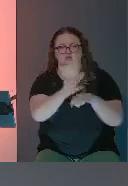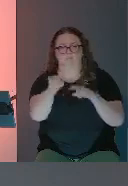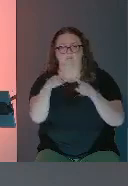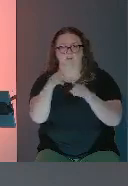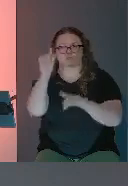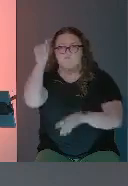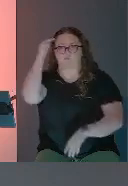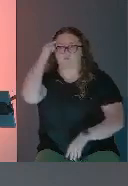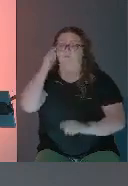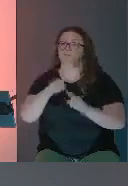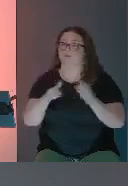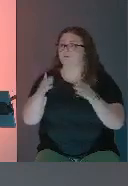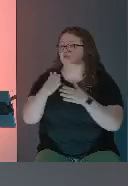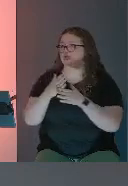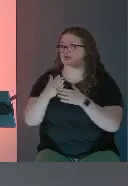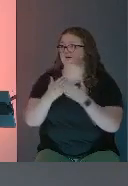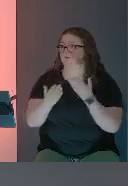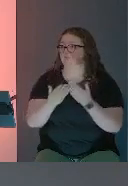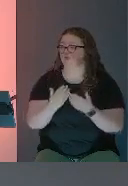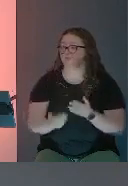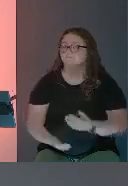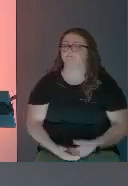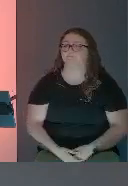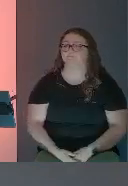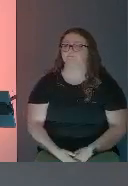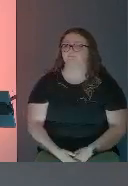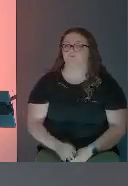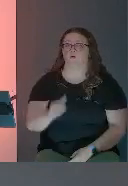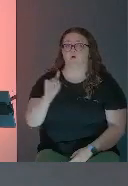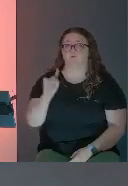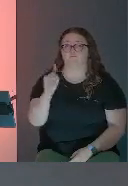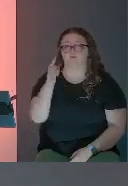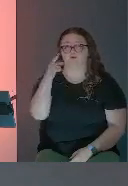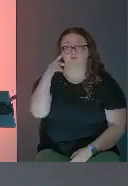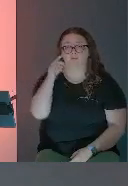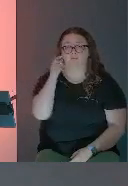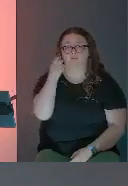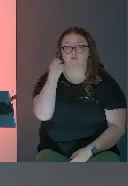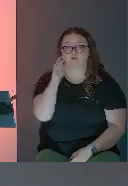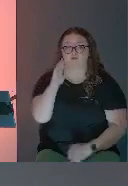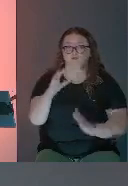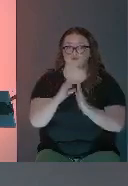be responding. Look at 1 Peter chapter number 2.